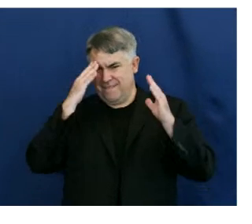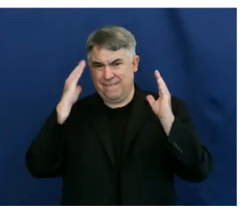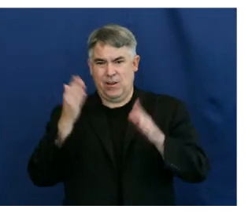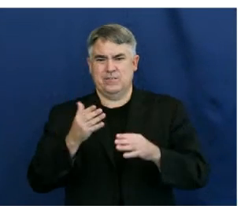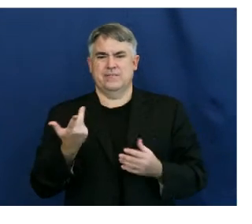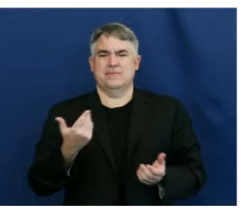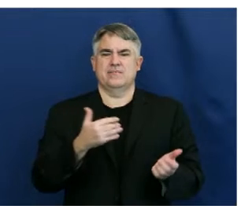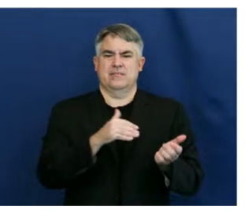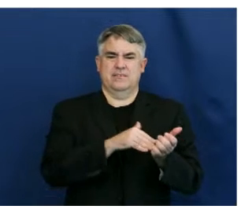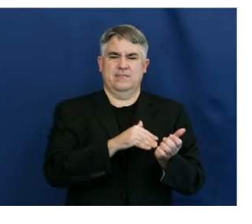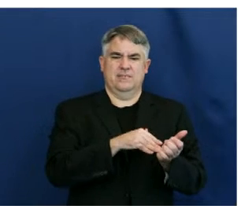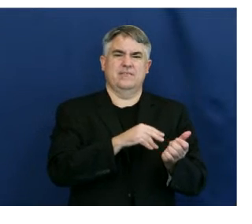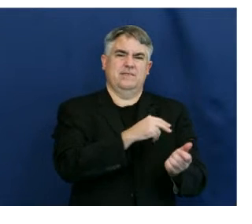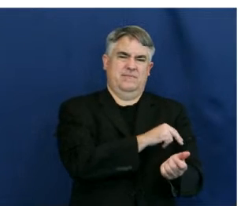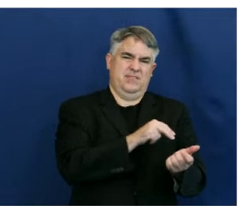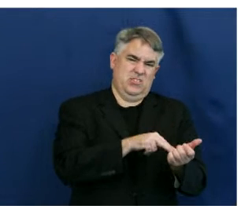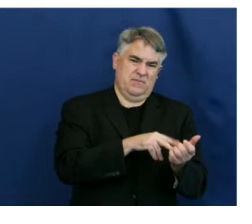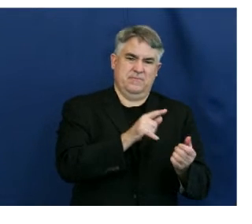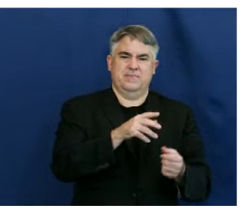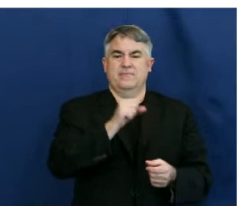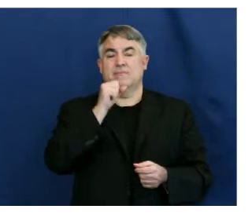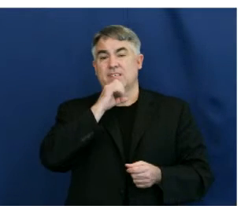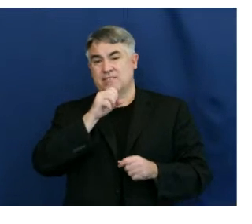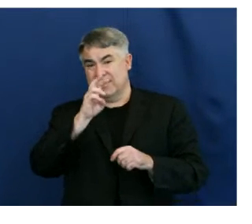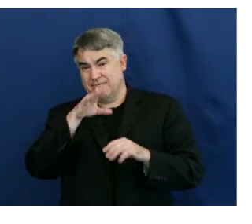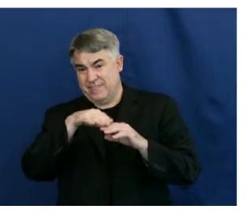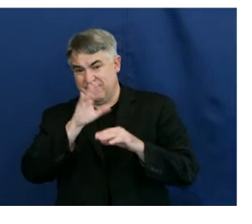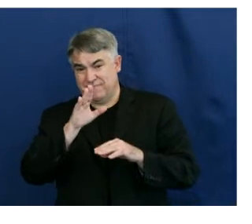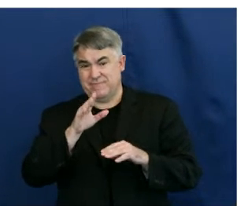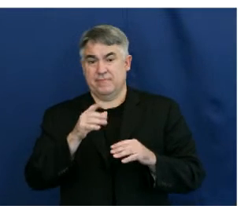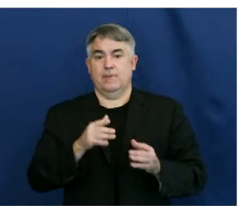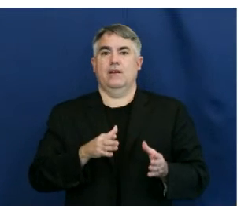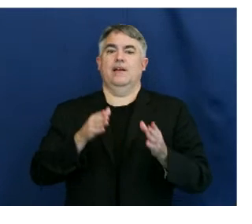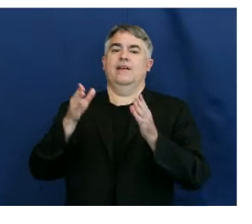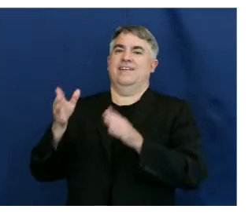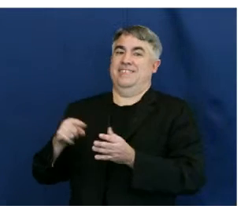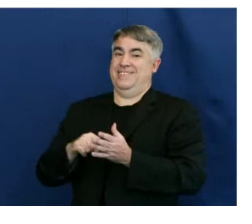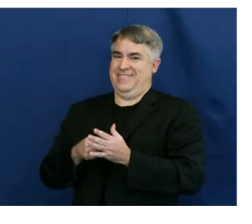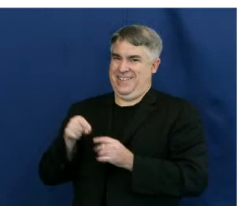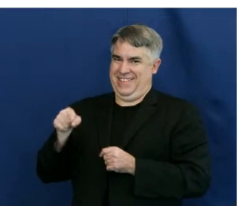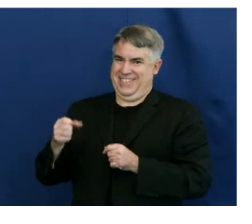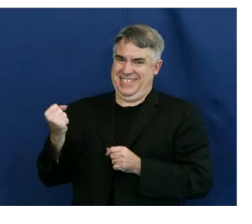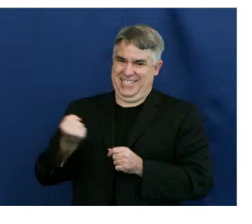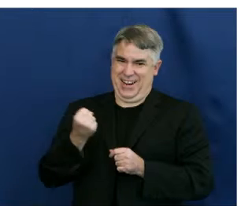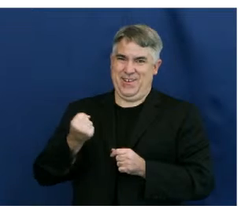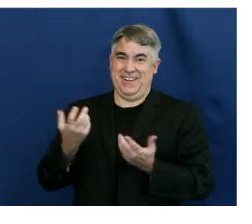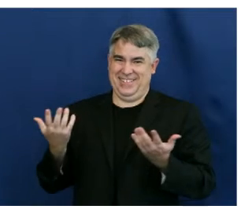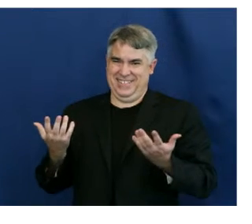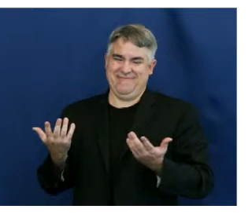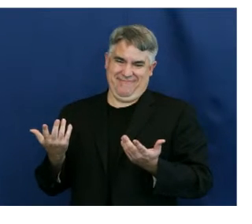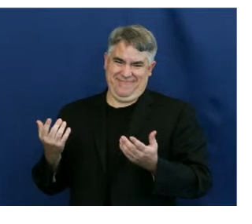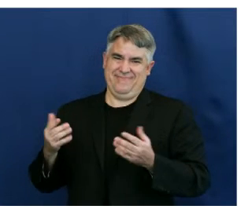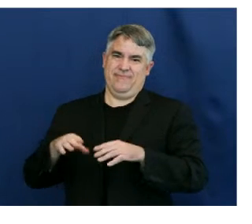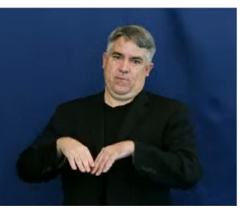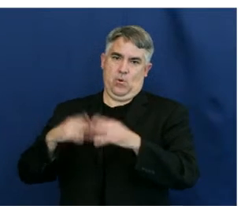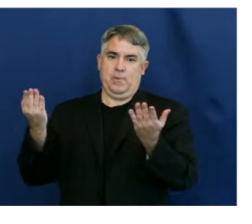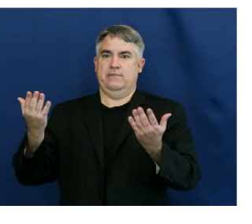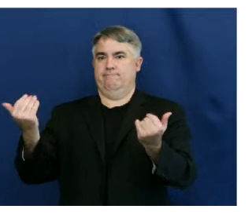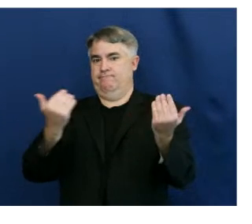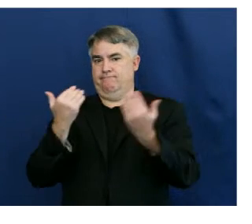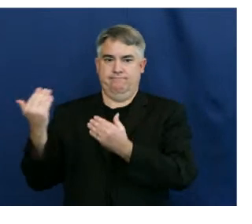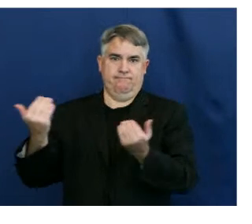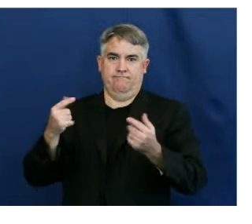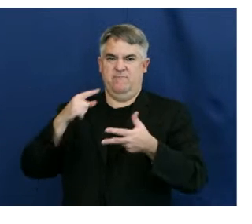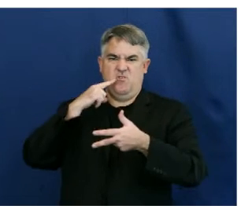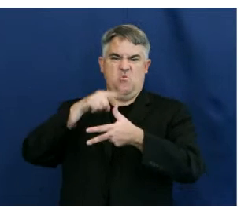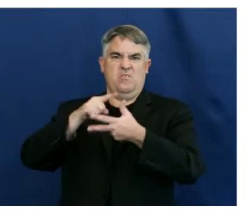facility, staff and residents, and those 65 and older. But starting Saturday, we will open appointments to emergency services, education and child